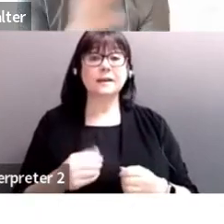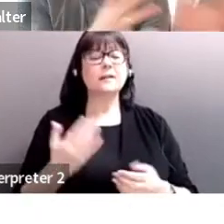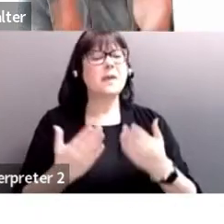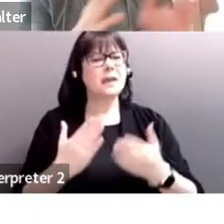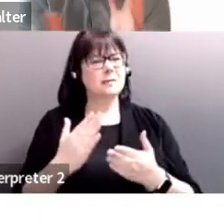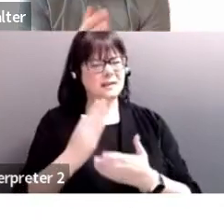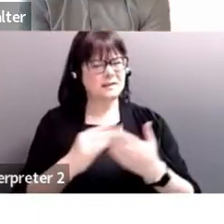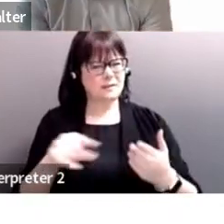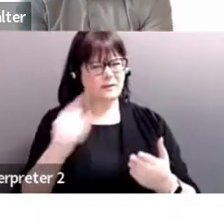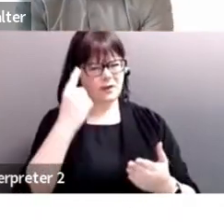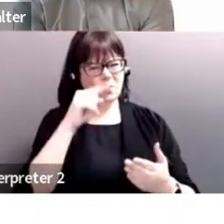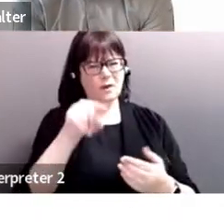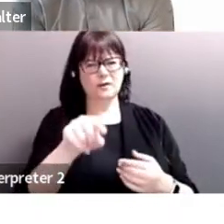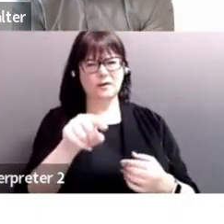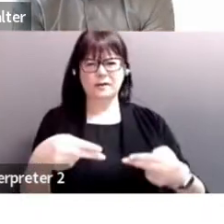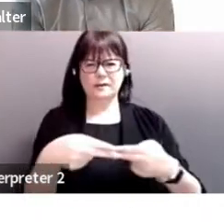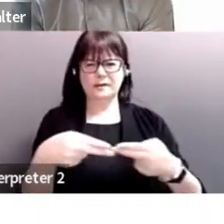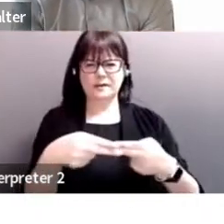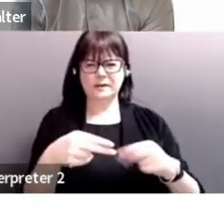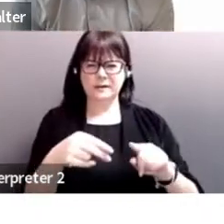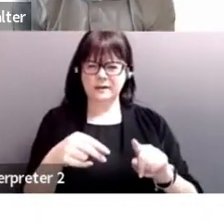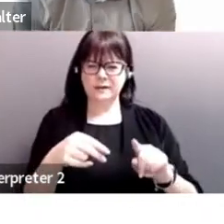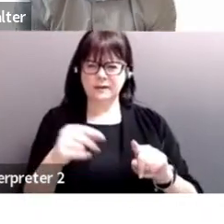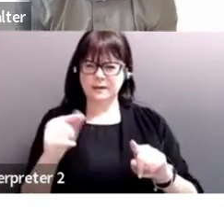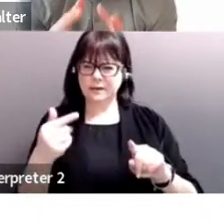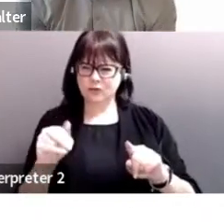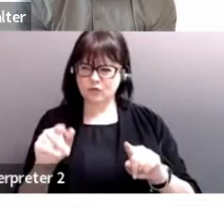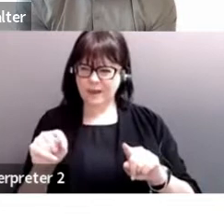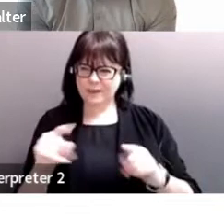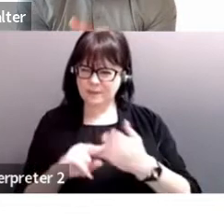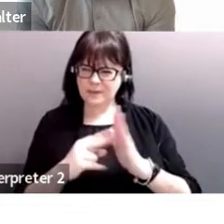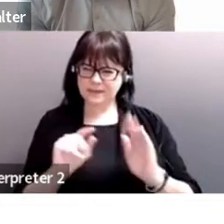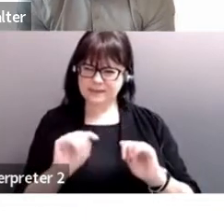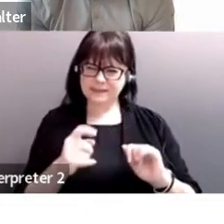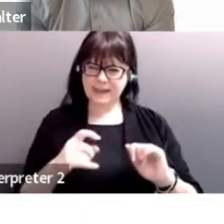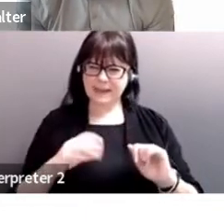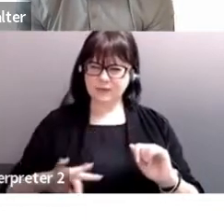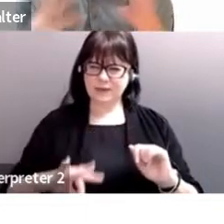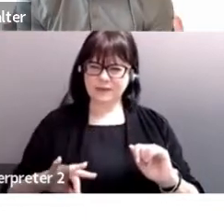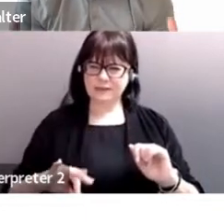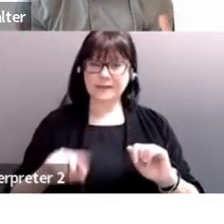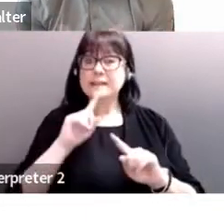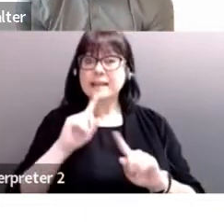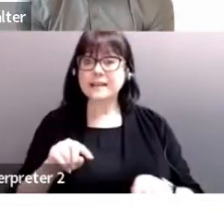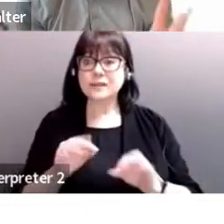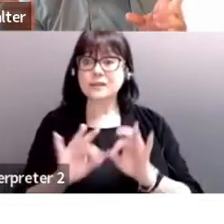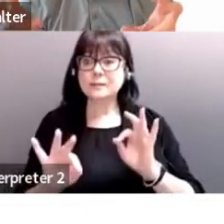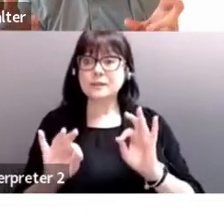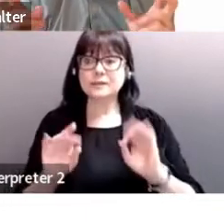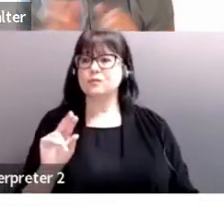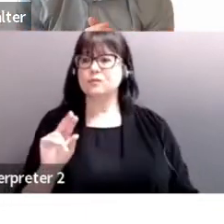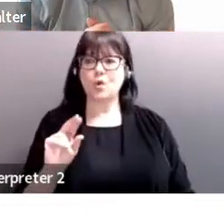right? Sometimes we associate tax credits with government funding. No, they are not. That is a simple answer. They are completely separate. They are